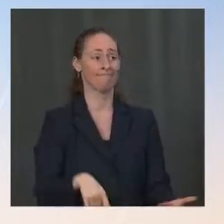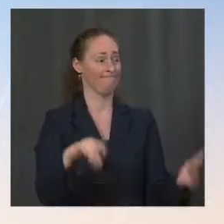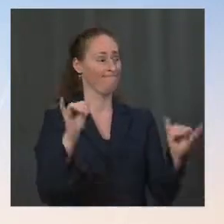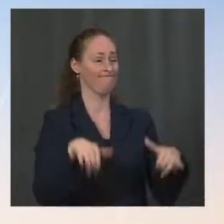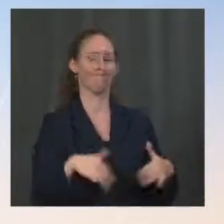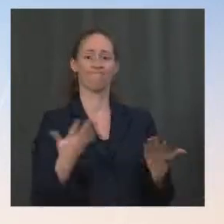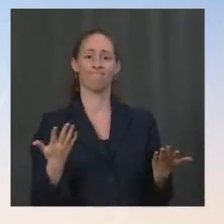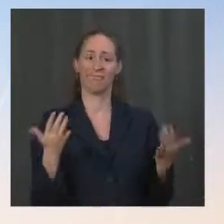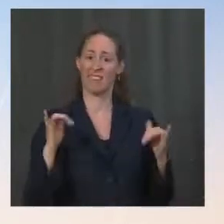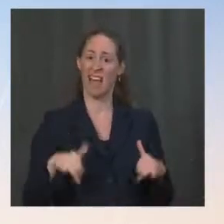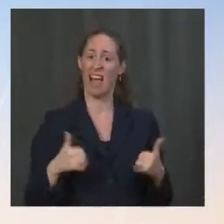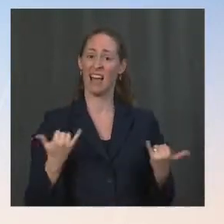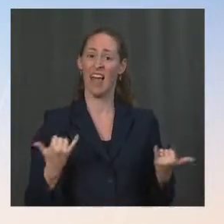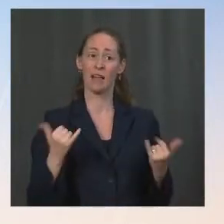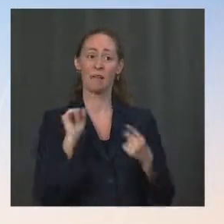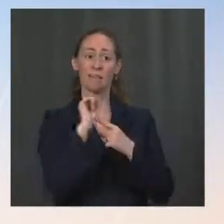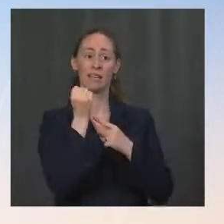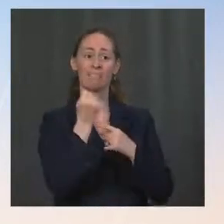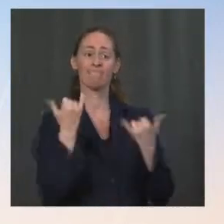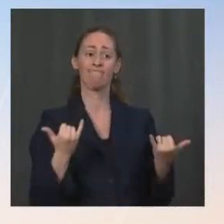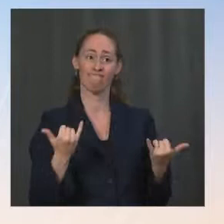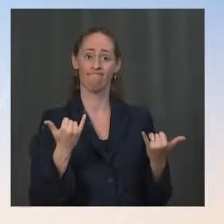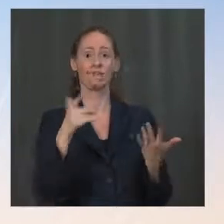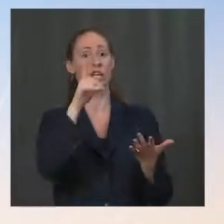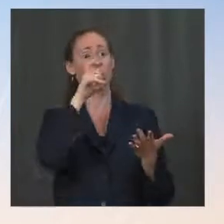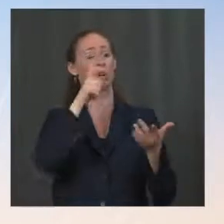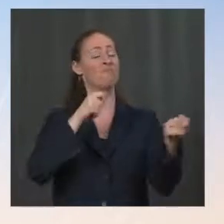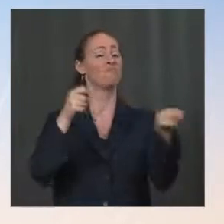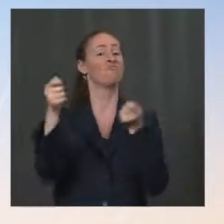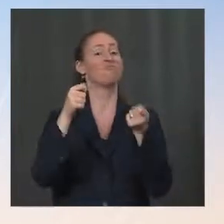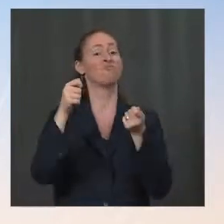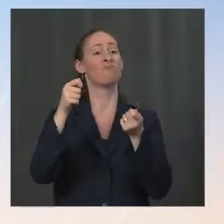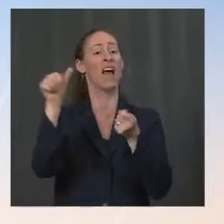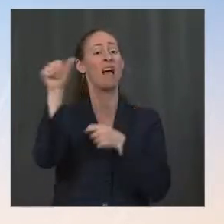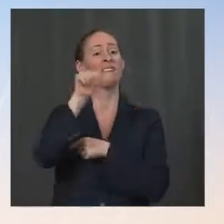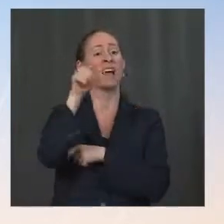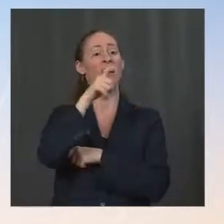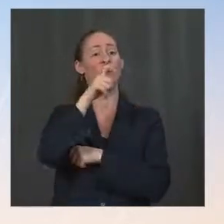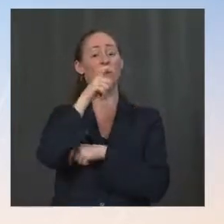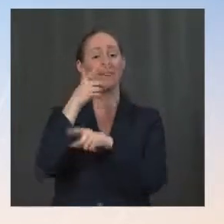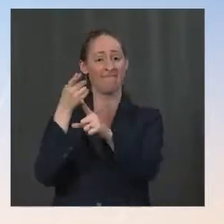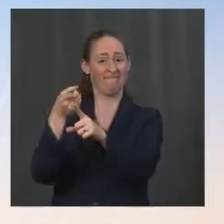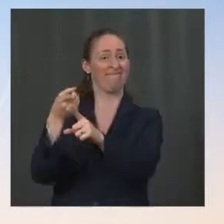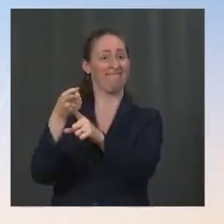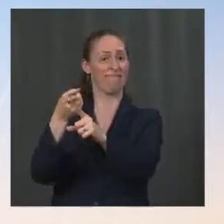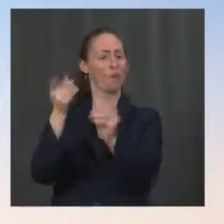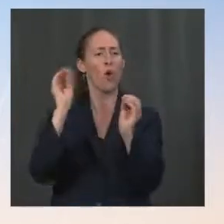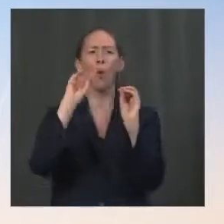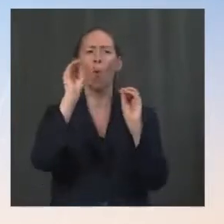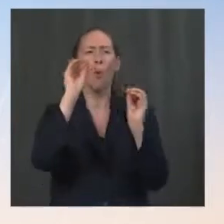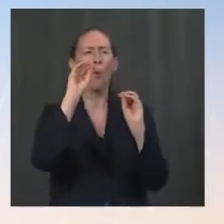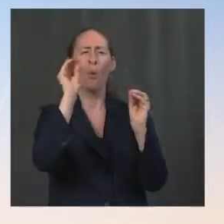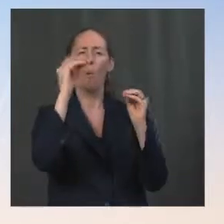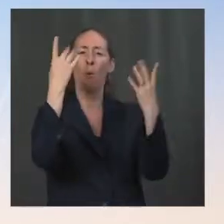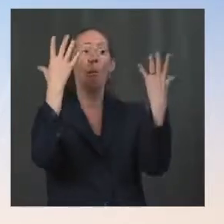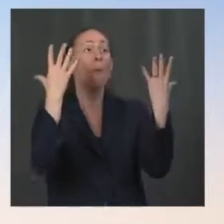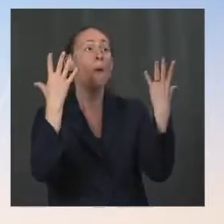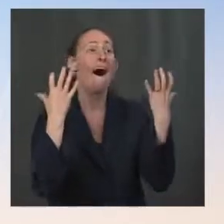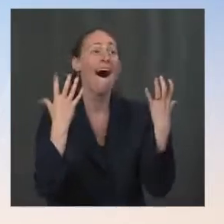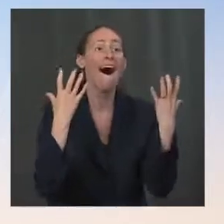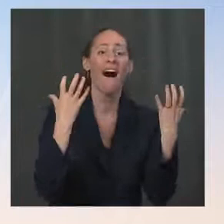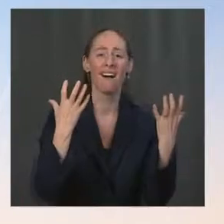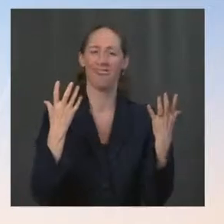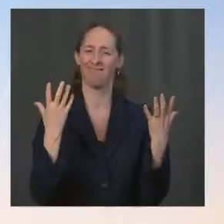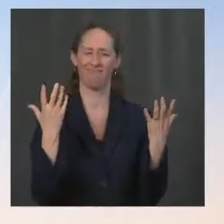controls large swaths of the country. That is not what anyone anticipated at this point in time. In order to get American citizens out, in order to